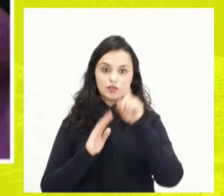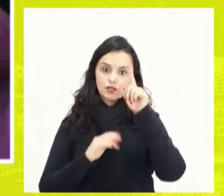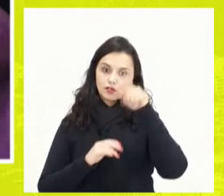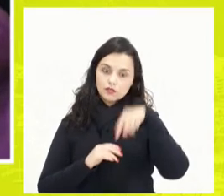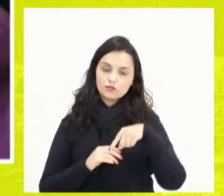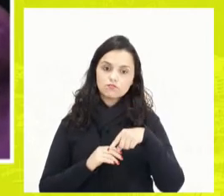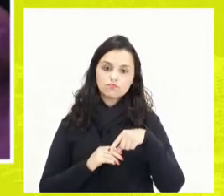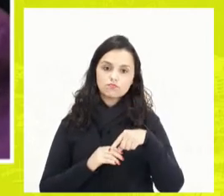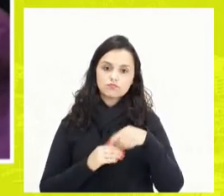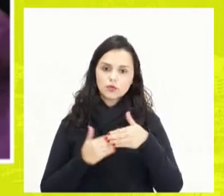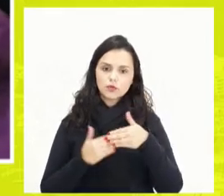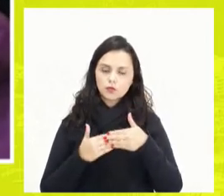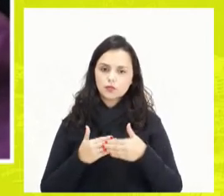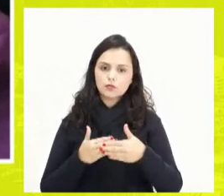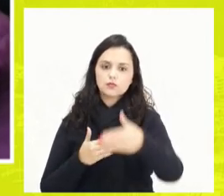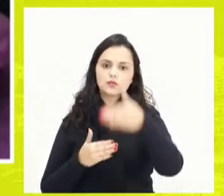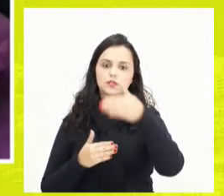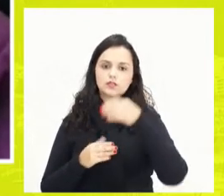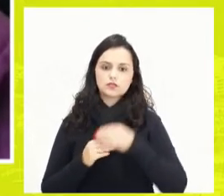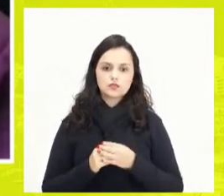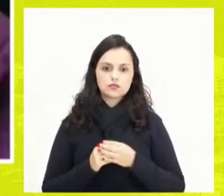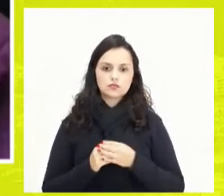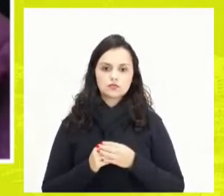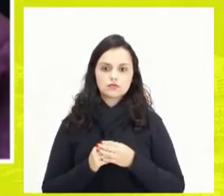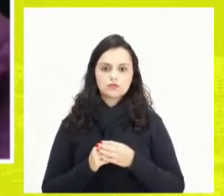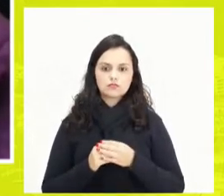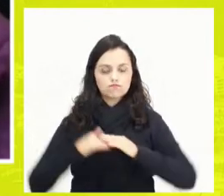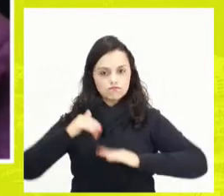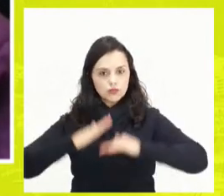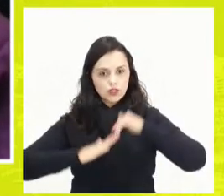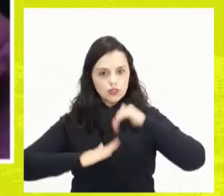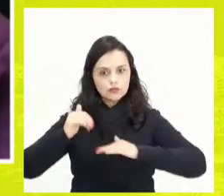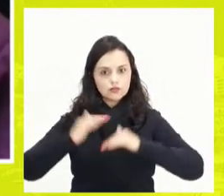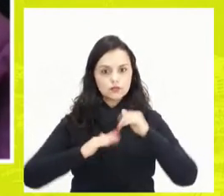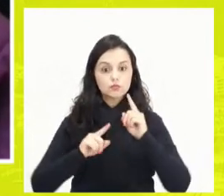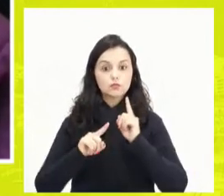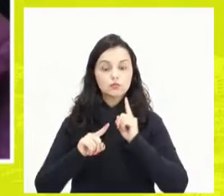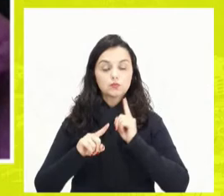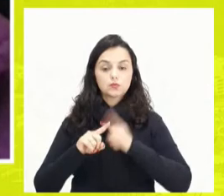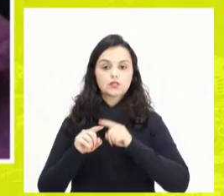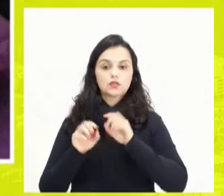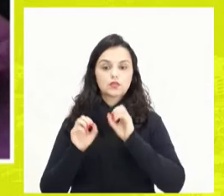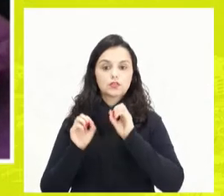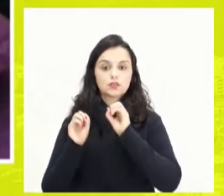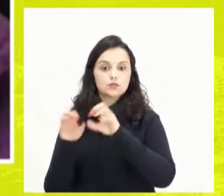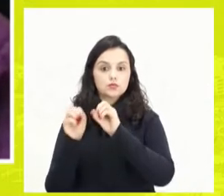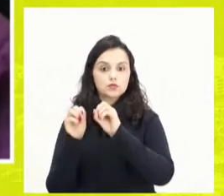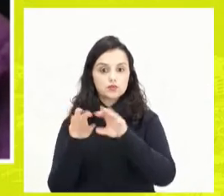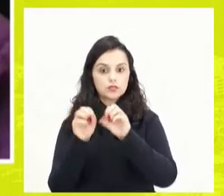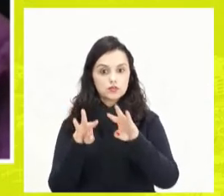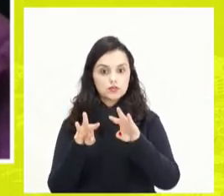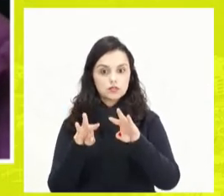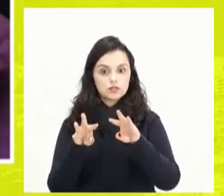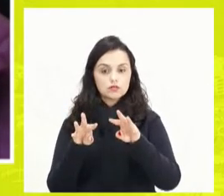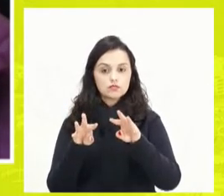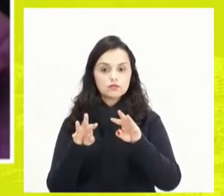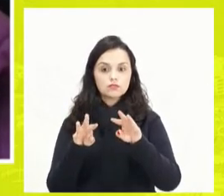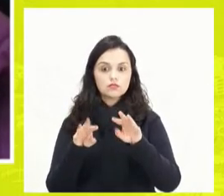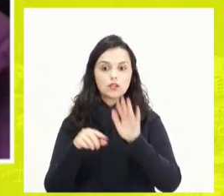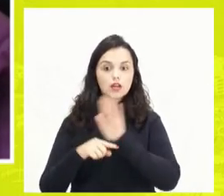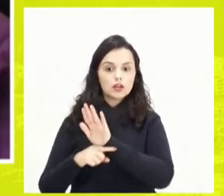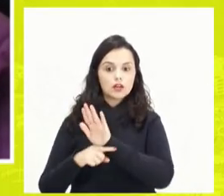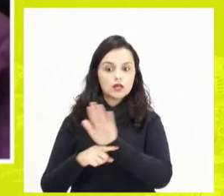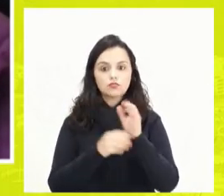is an arm and an arm of action in education it has this